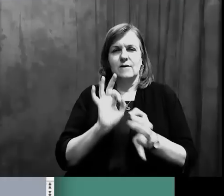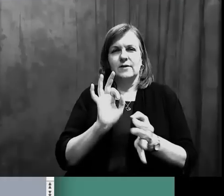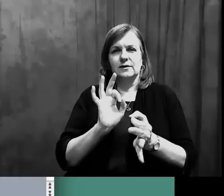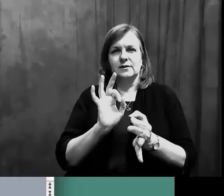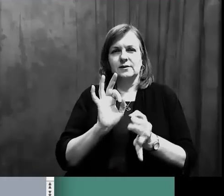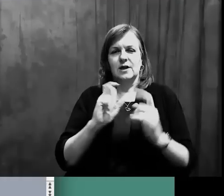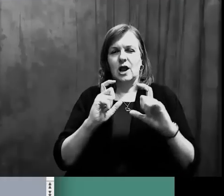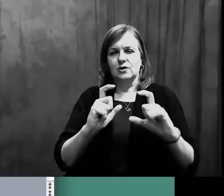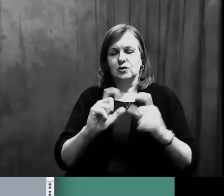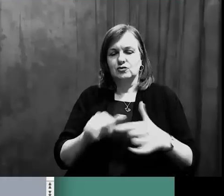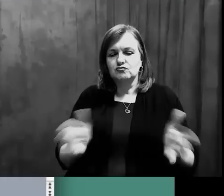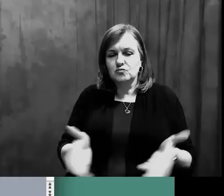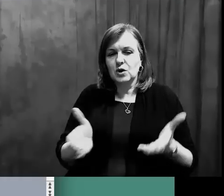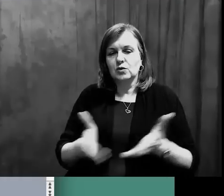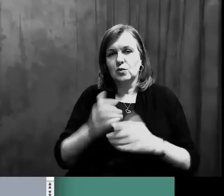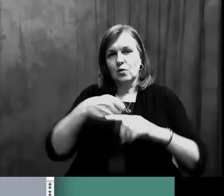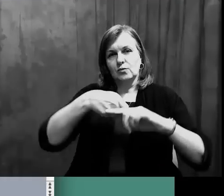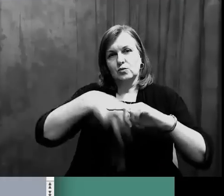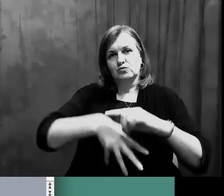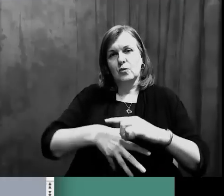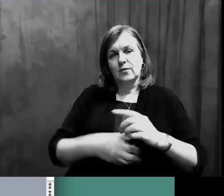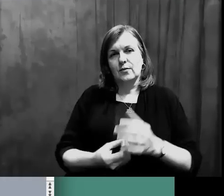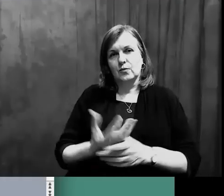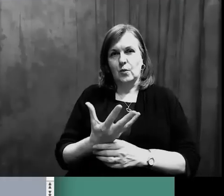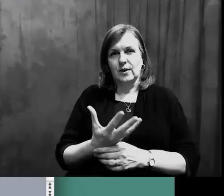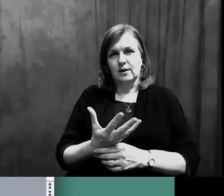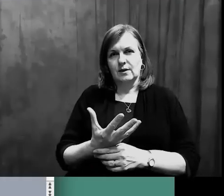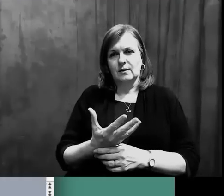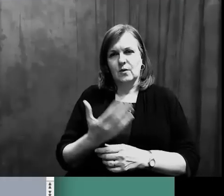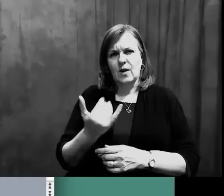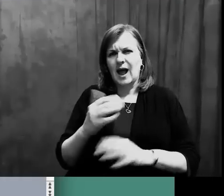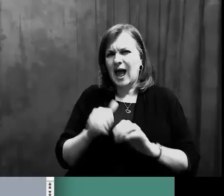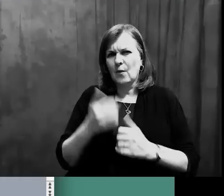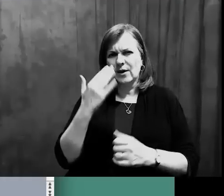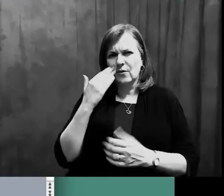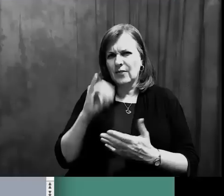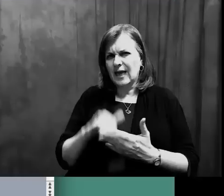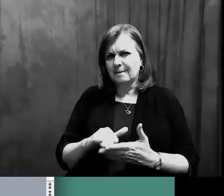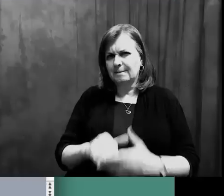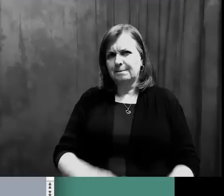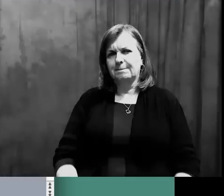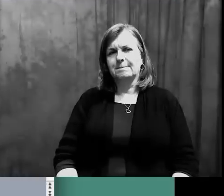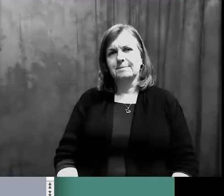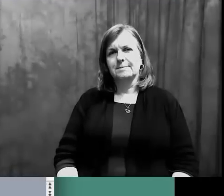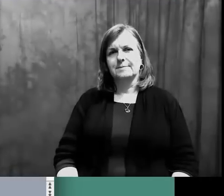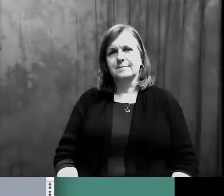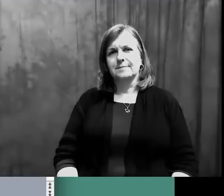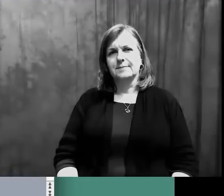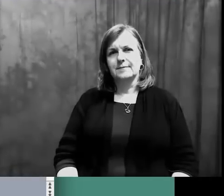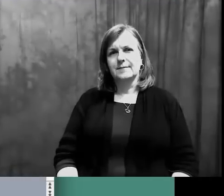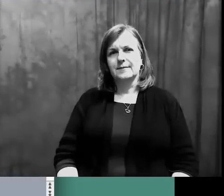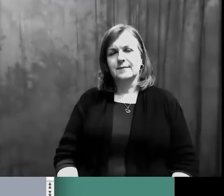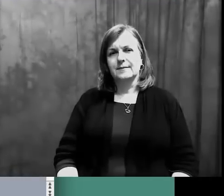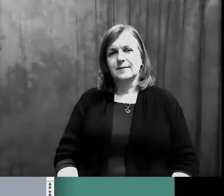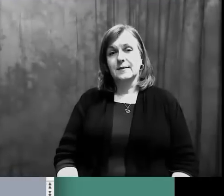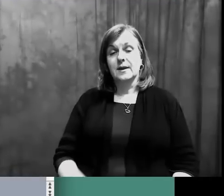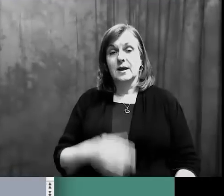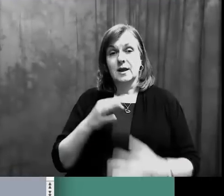-7 grams per liter is a perfect concentration to promote root growth. How do I know that?